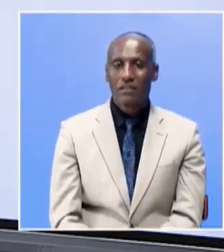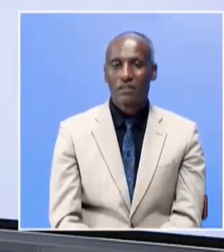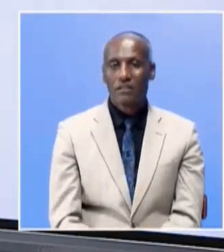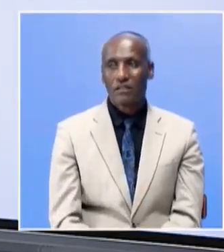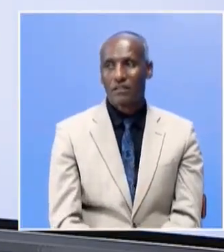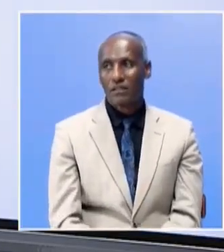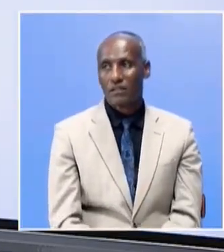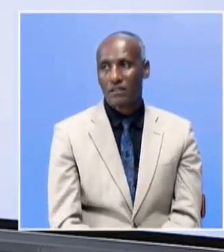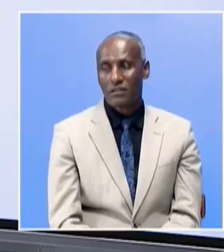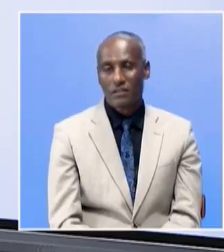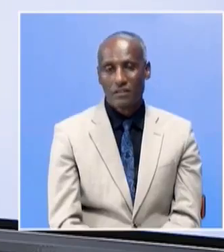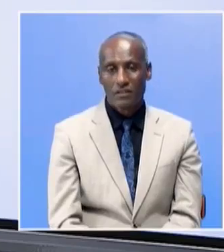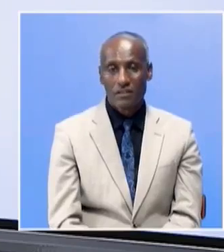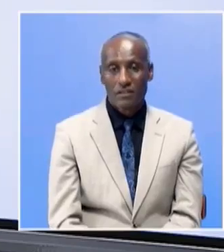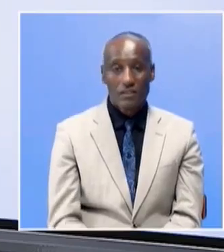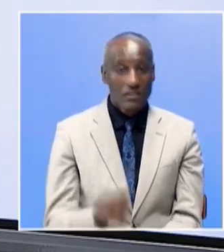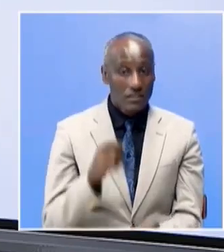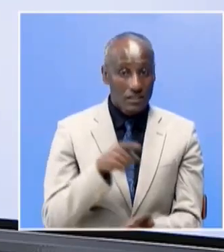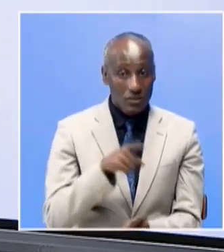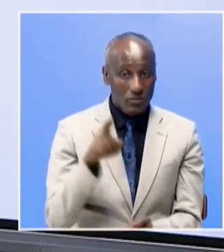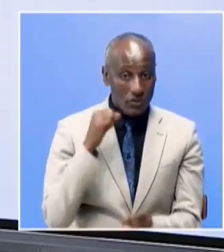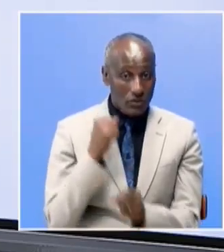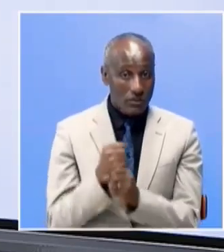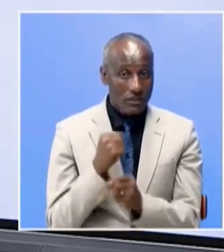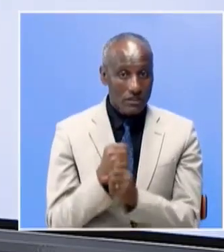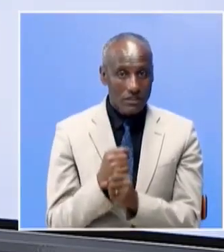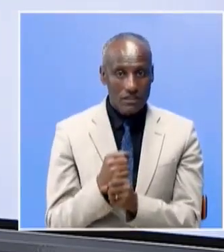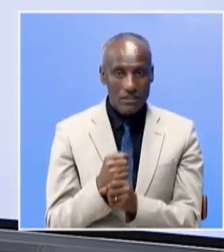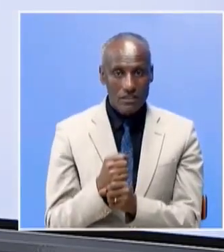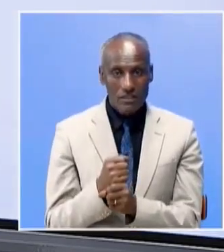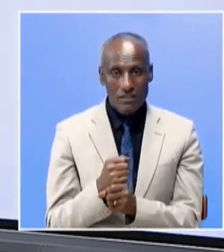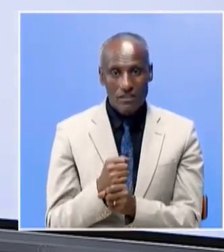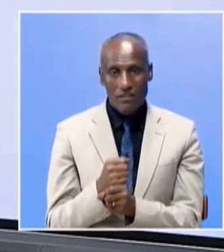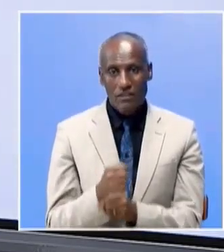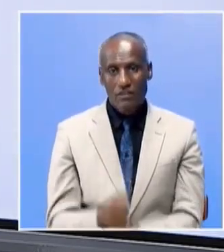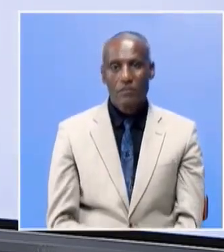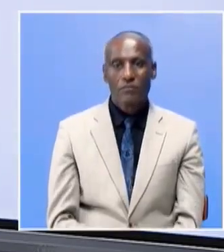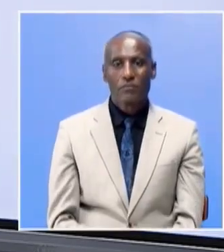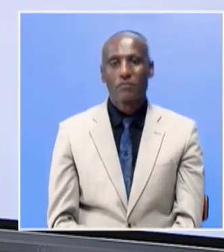Wow, bravo, I hope you did it. Nice. Come on here, student.